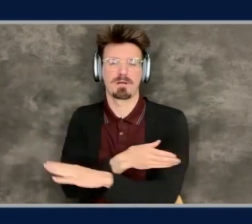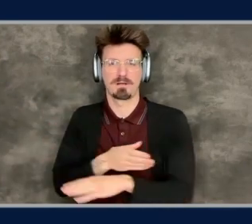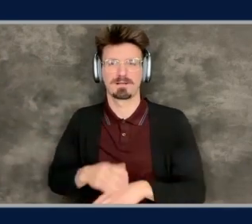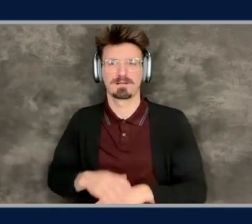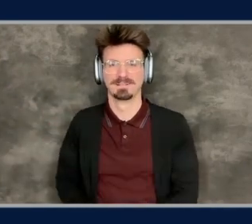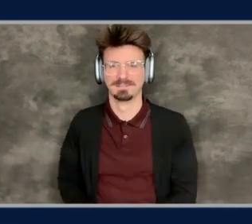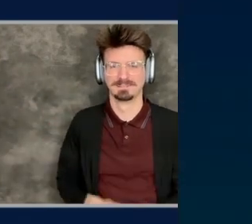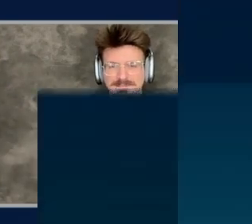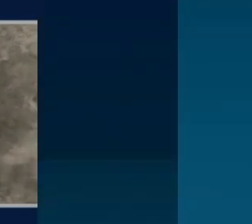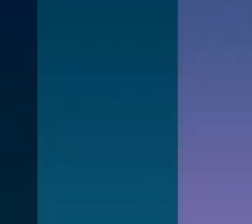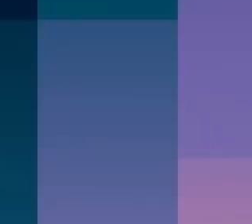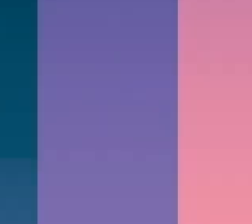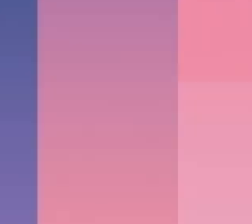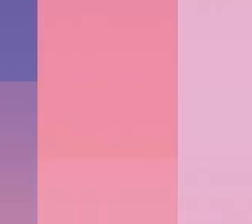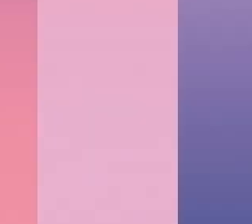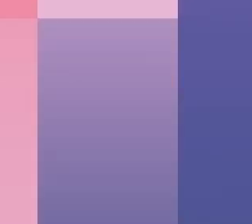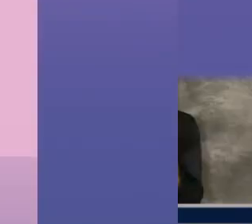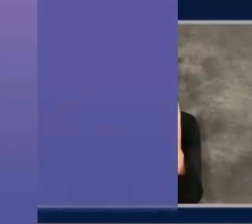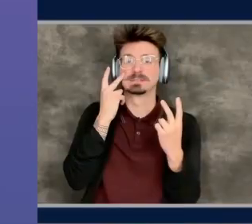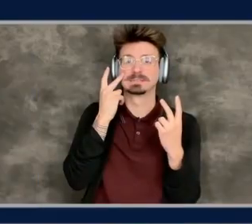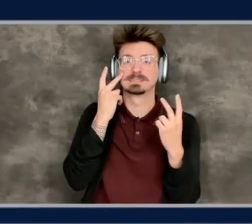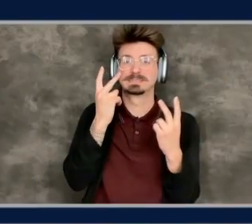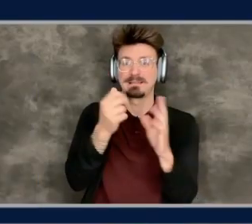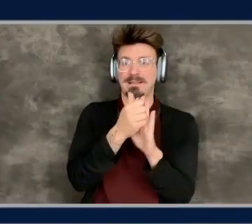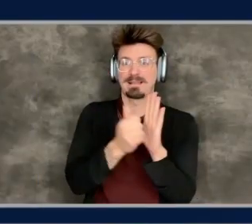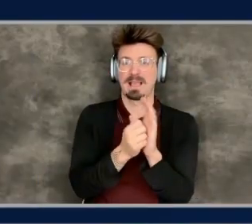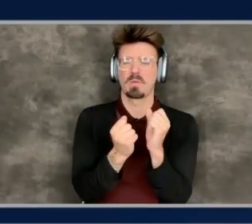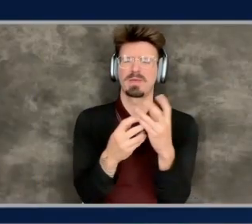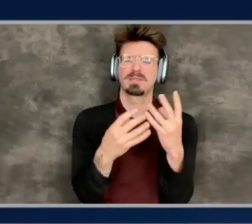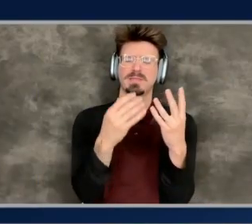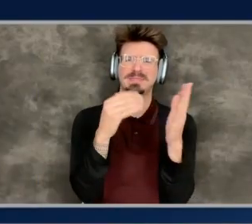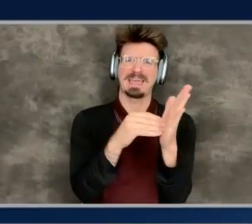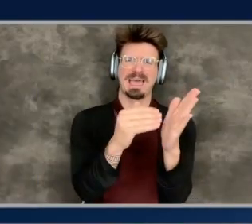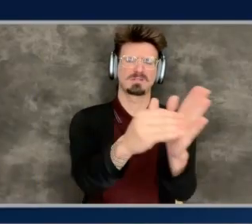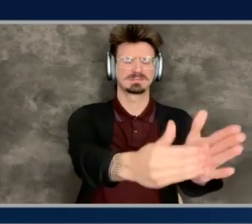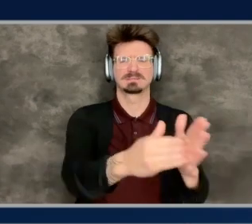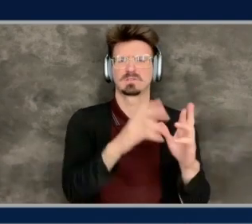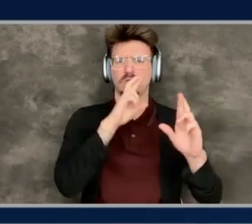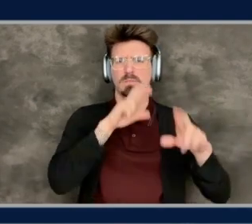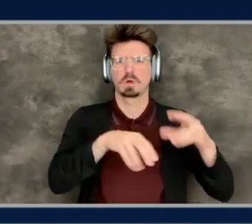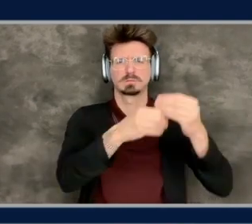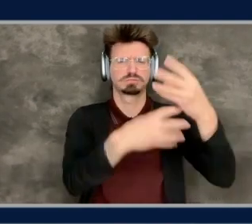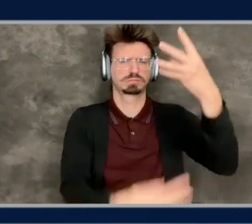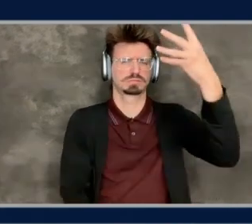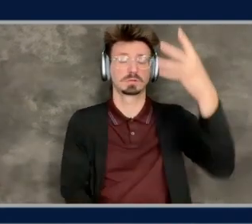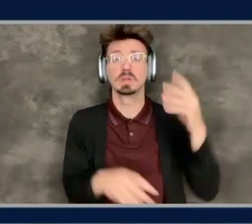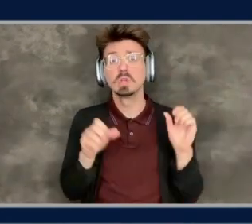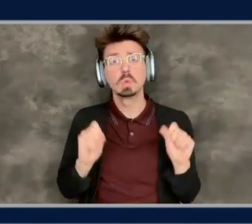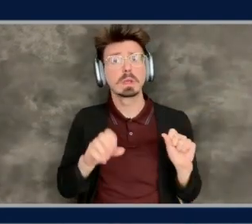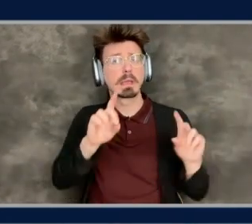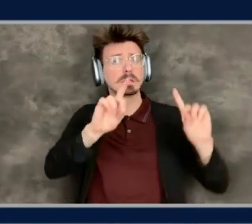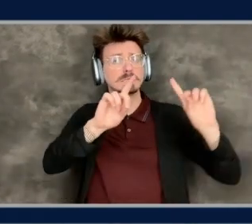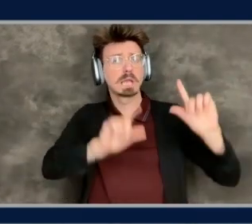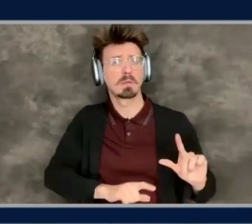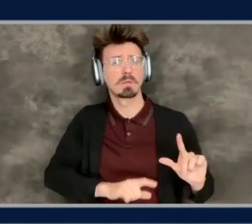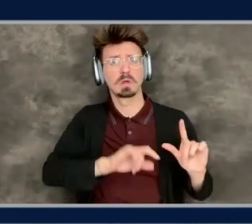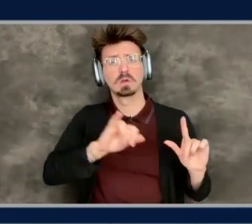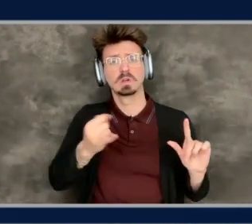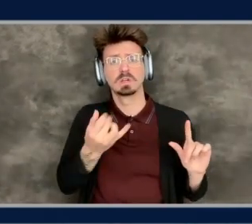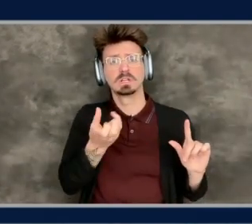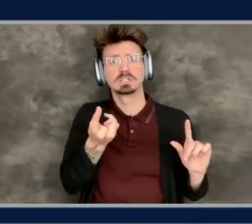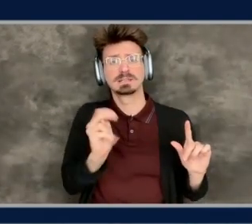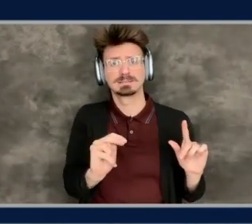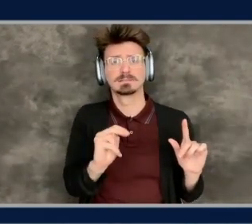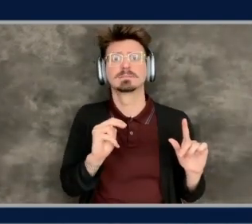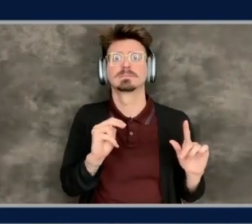large GitHub account with thousands of repositories. Like, you know, you also have the option to download it as a JSON file, modify it the way you want it, and then you